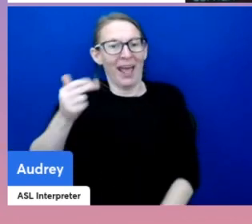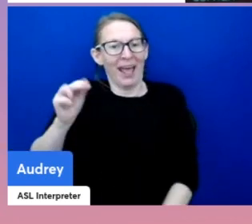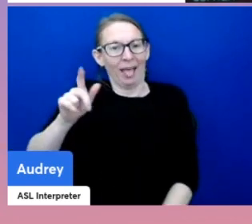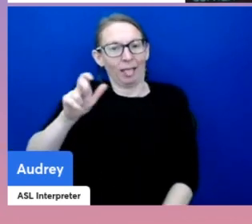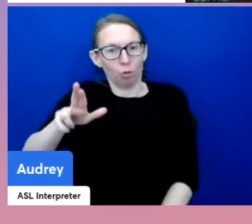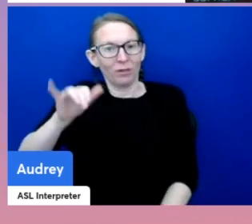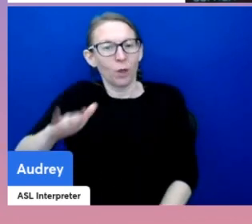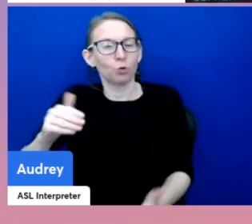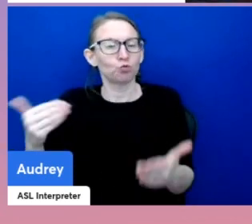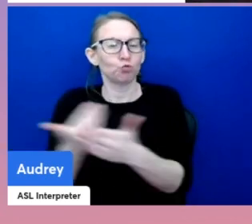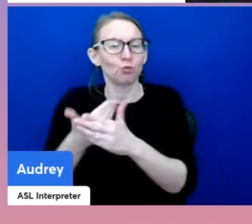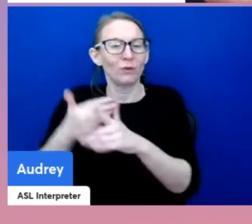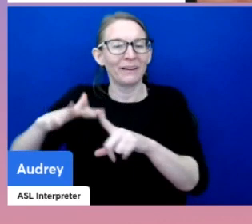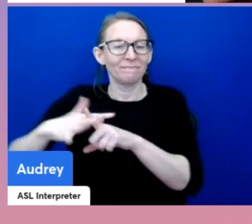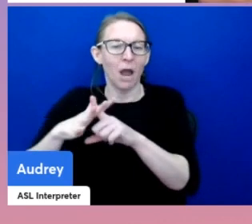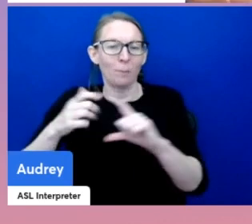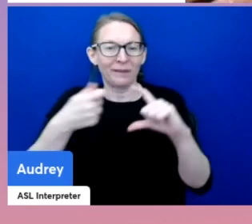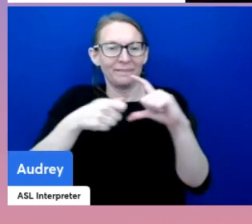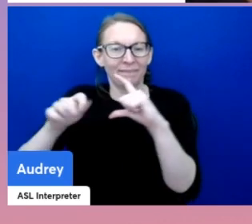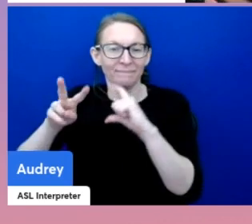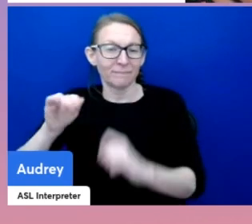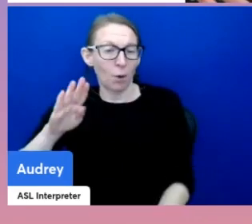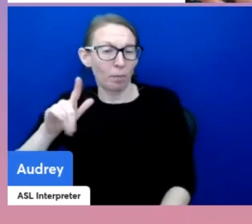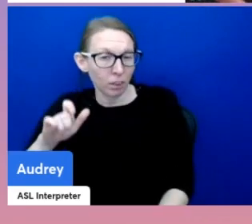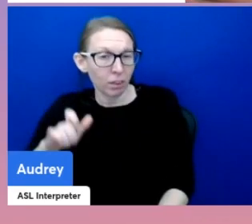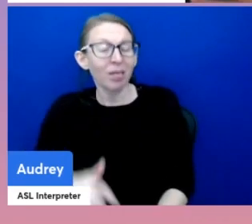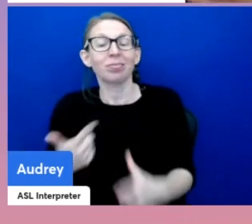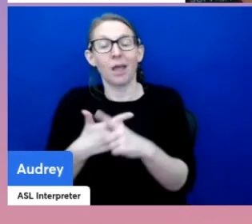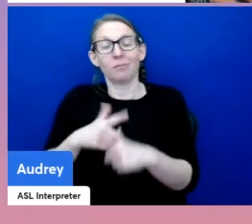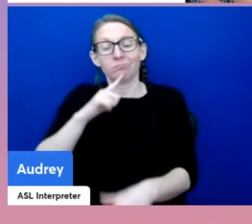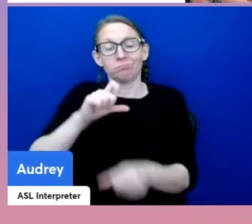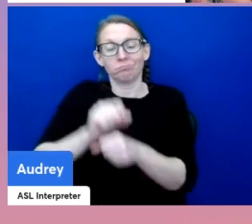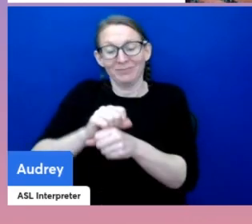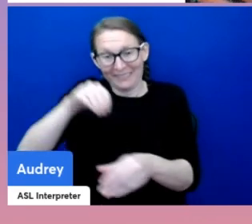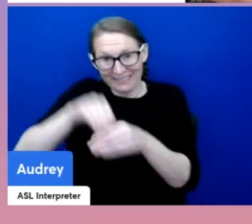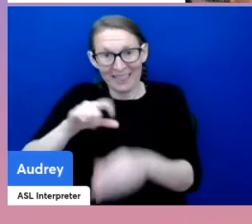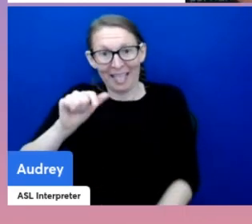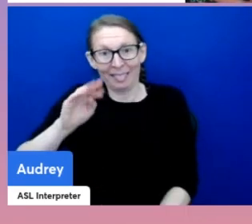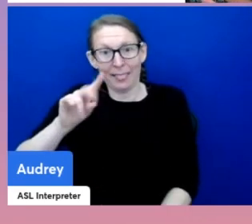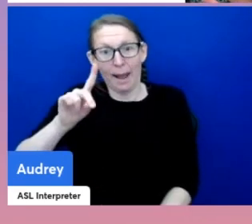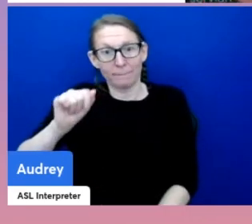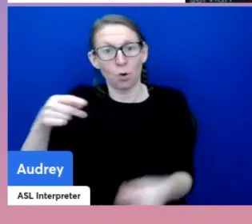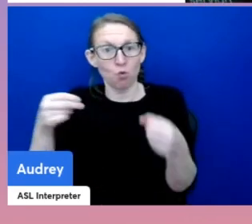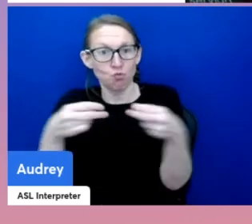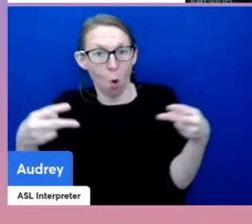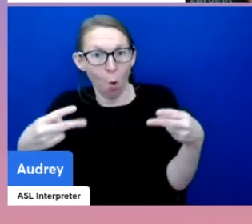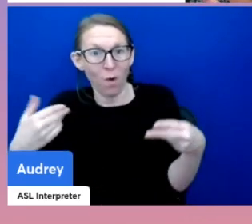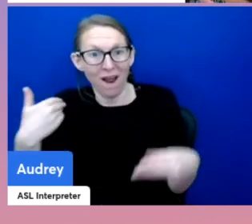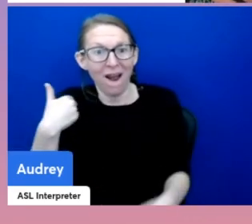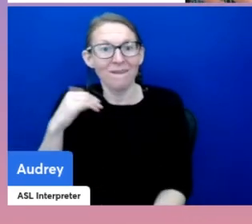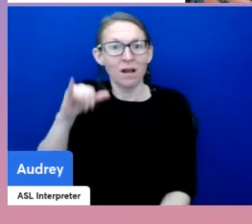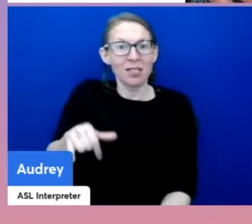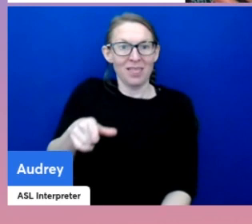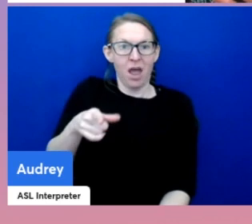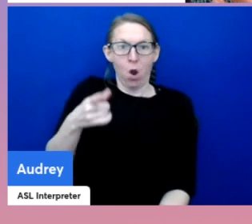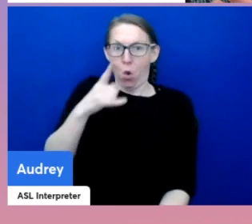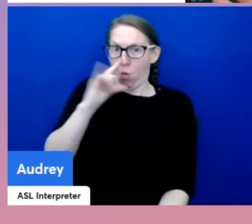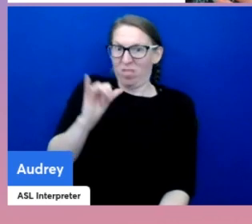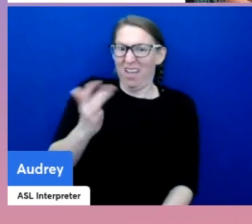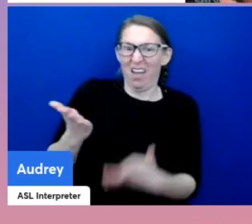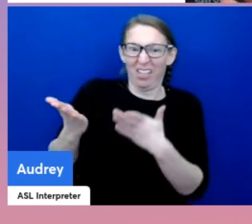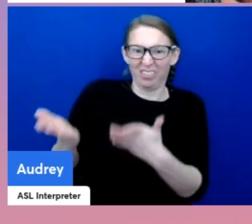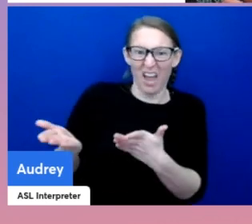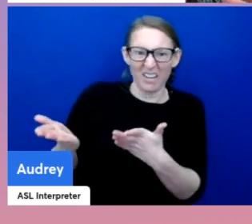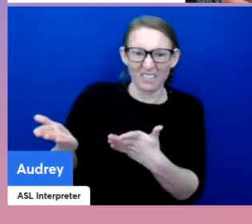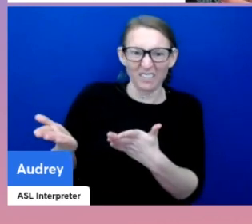variable. Then within our actual Lambda code, we might have a Lambda handler that looks something like this, a patcher